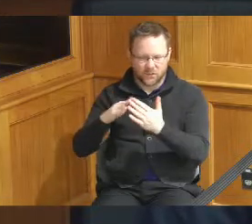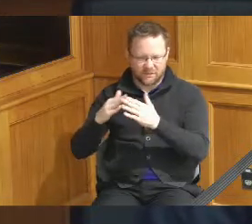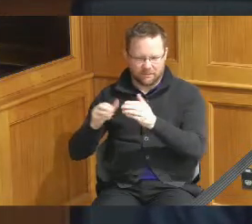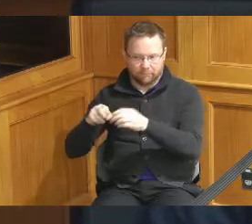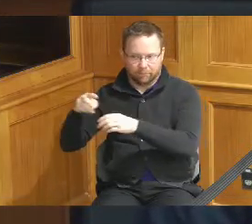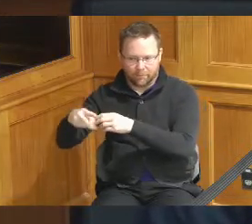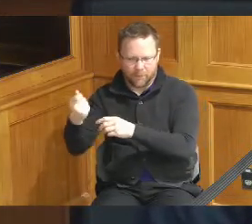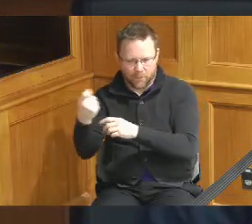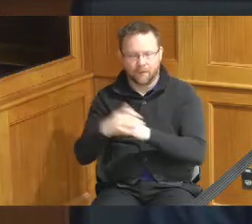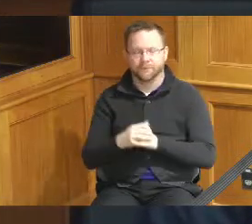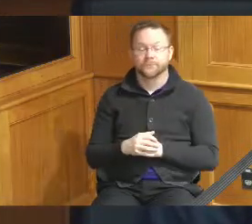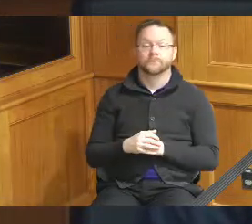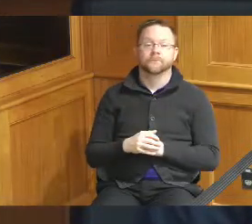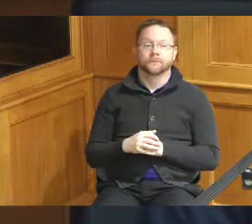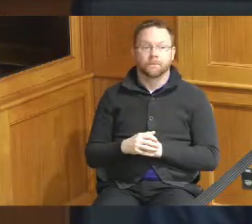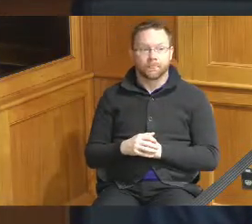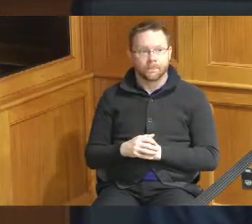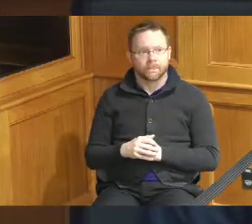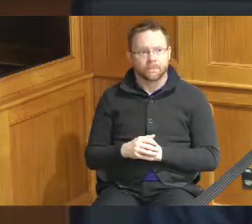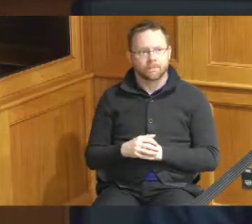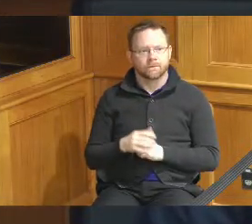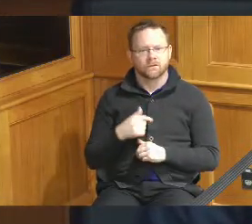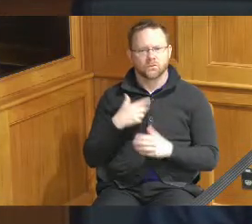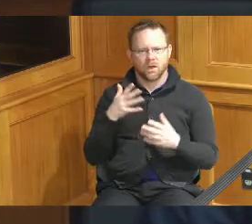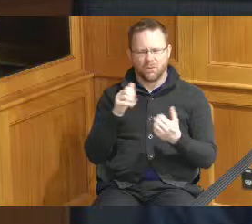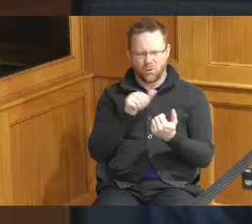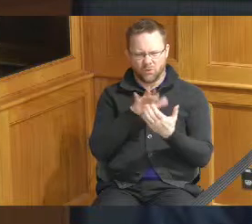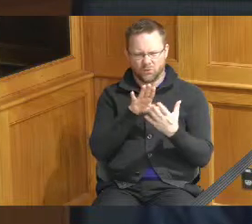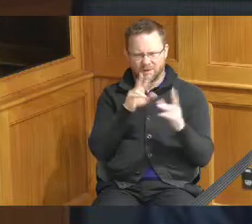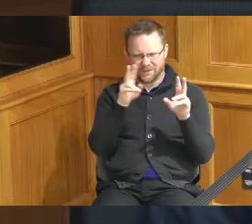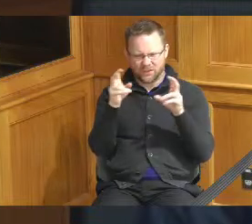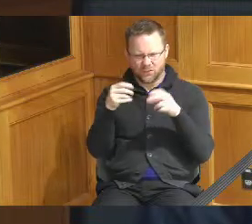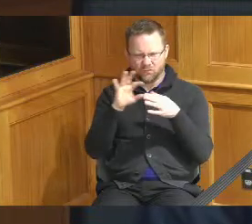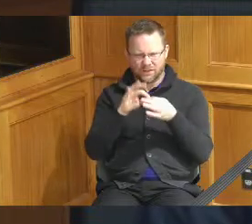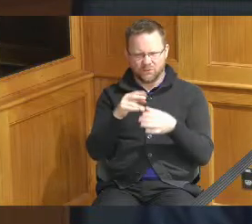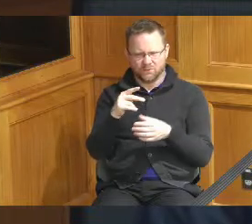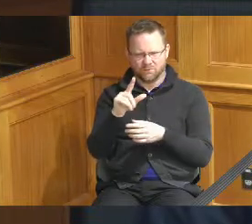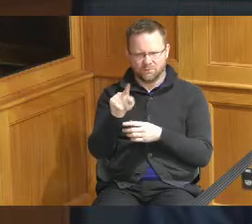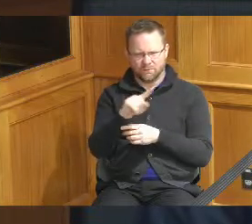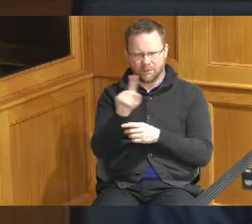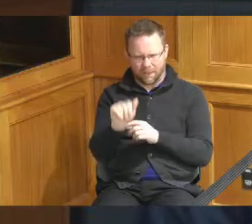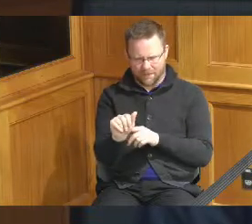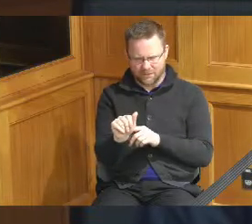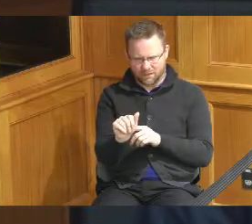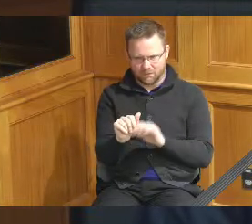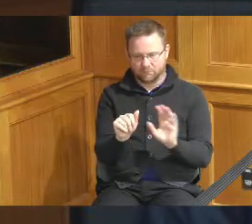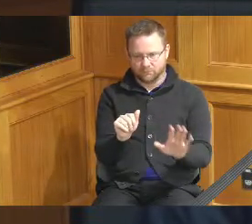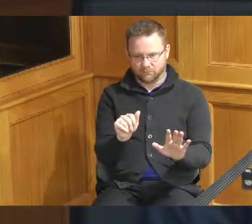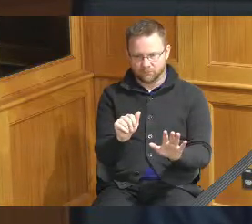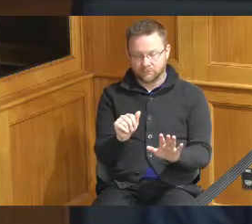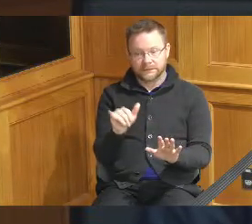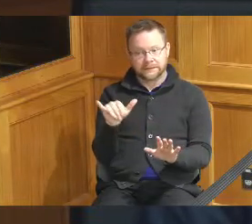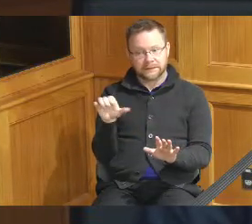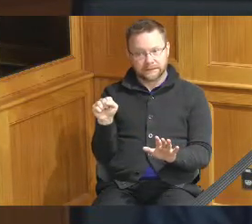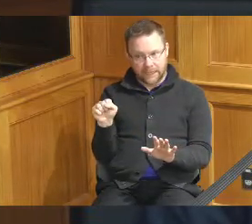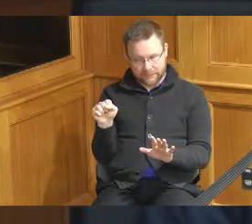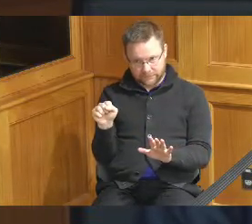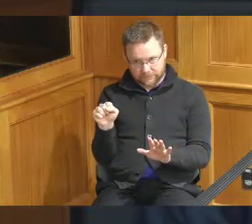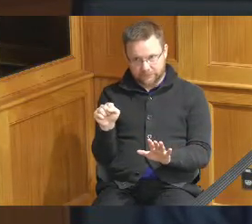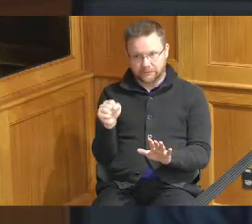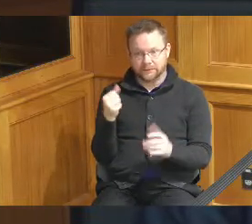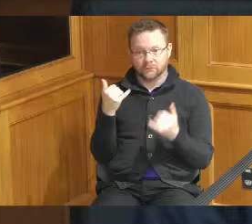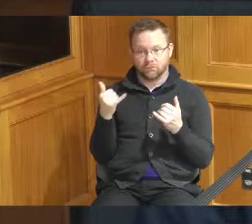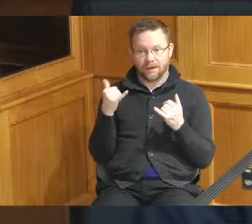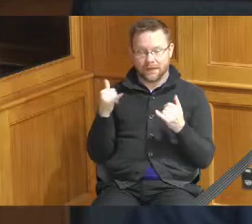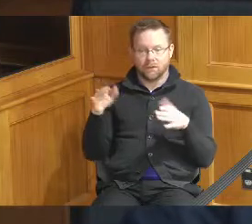stuff. And then I want to address this issue related to the plaza. So while it currently is